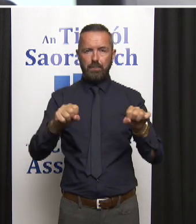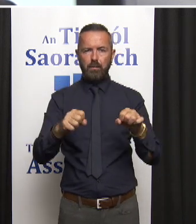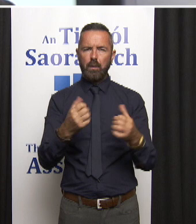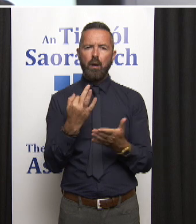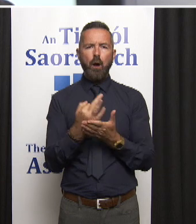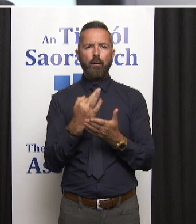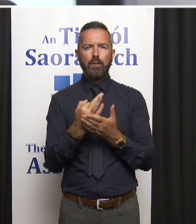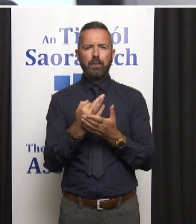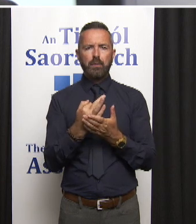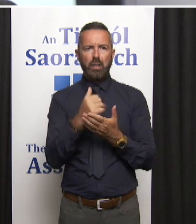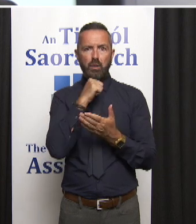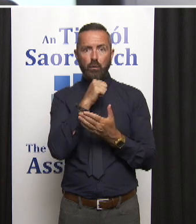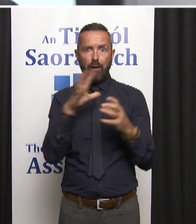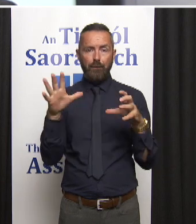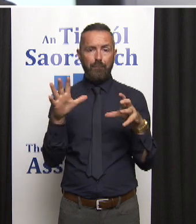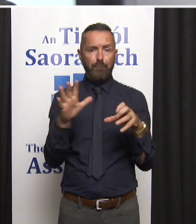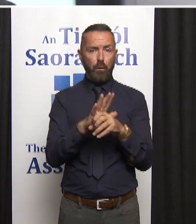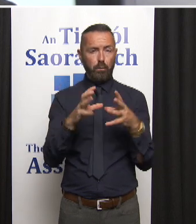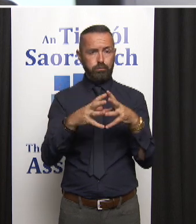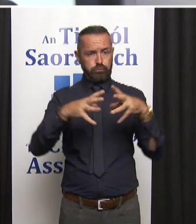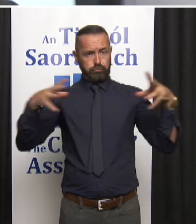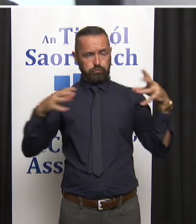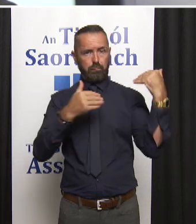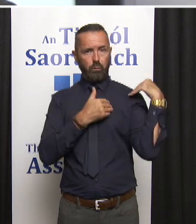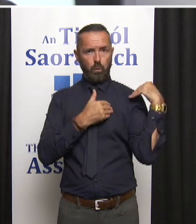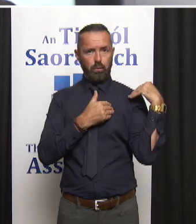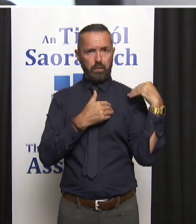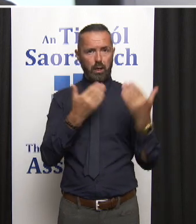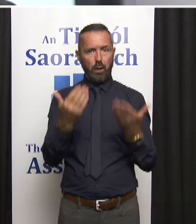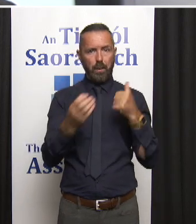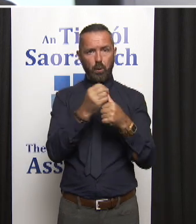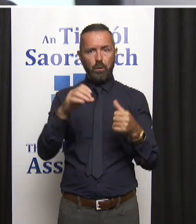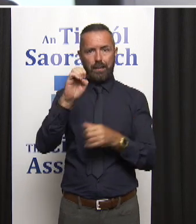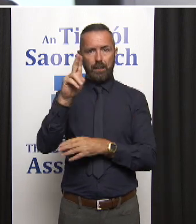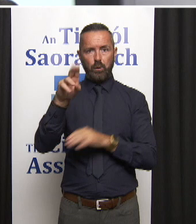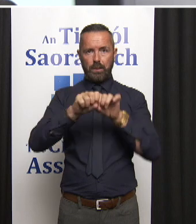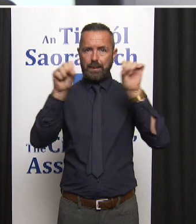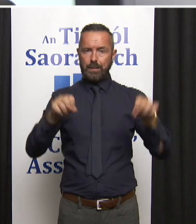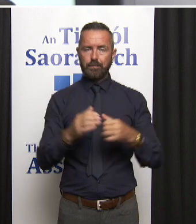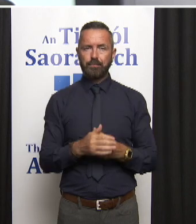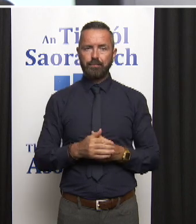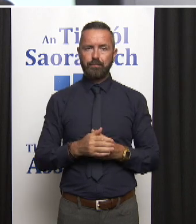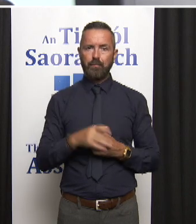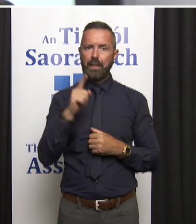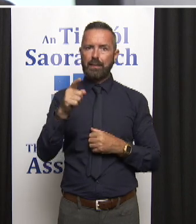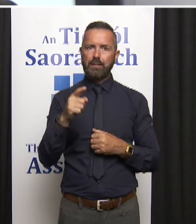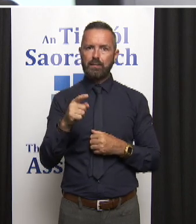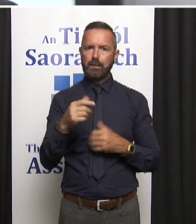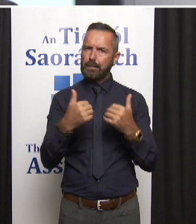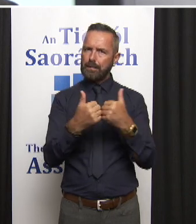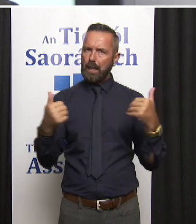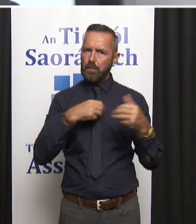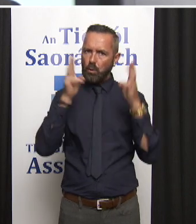less expansive than the roles councillors perform in other EU local government systems. This is completely separate from the